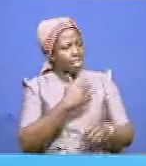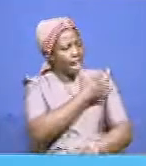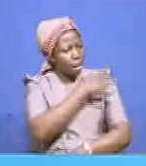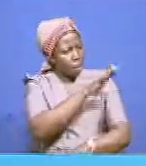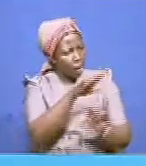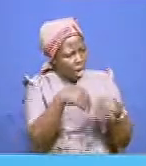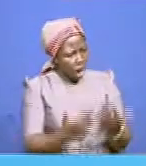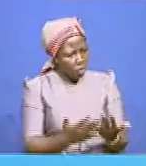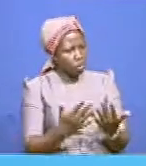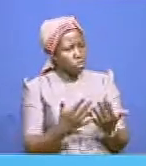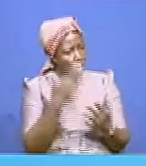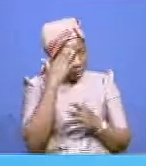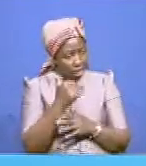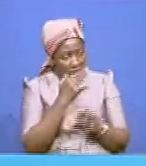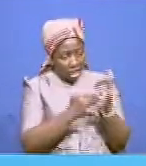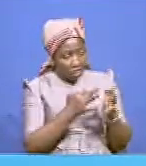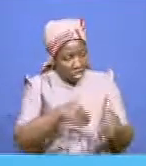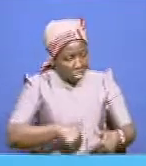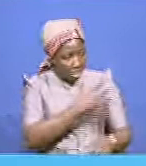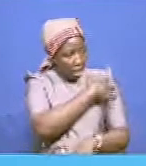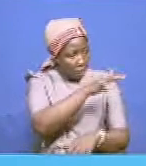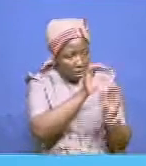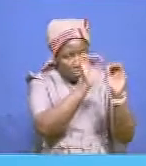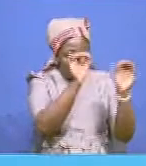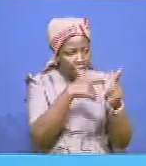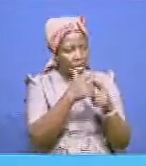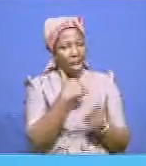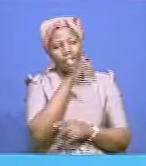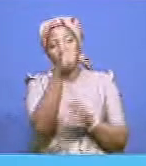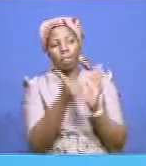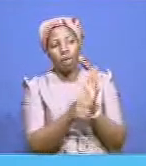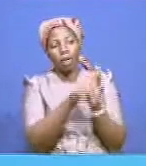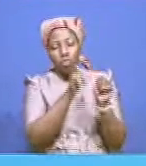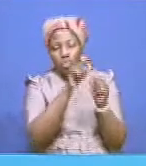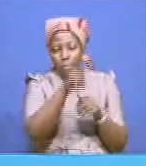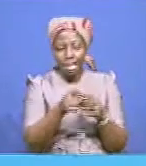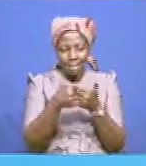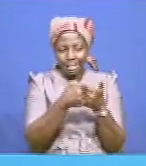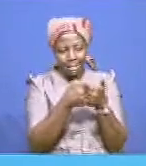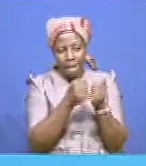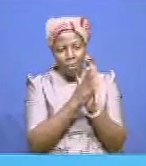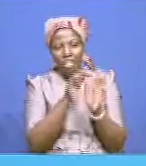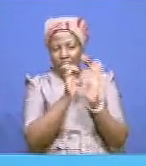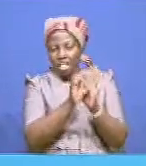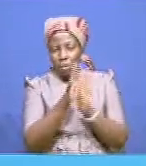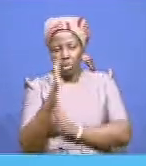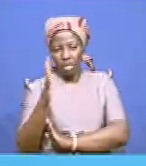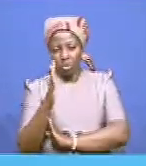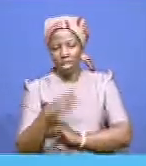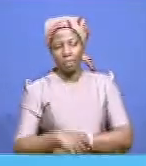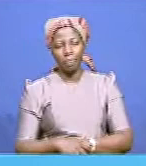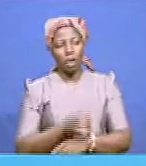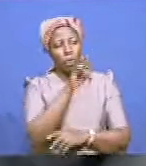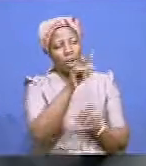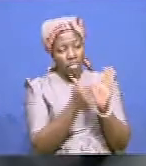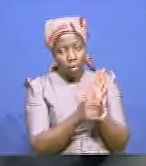Because trust me, if they are not, there's also other problems that we have to grapple with, like security, right? One of the